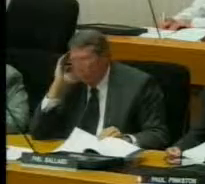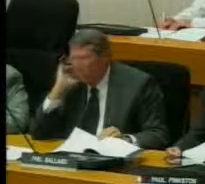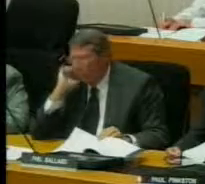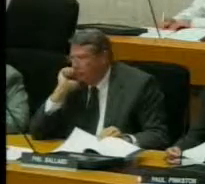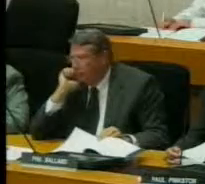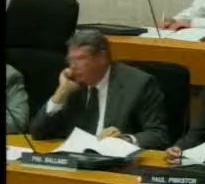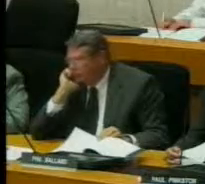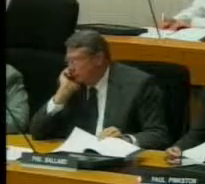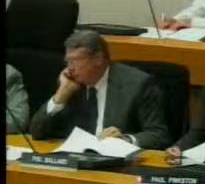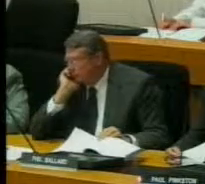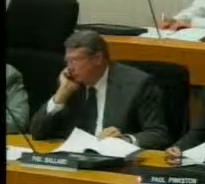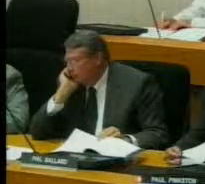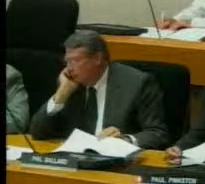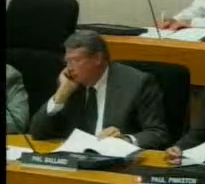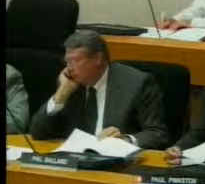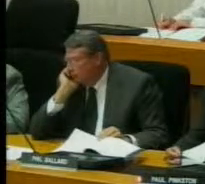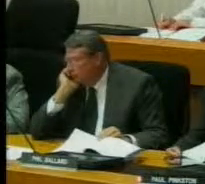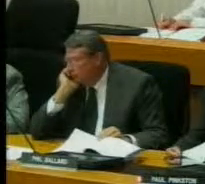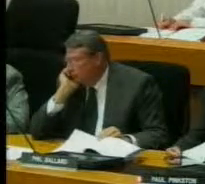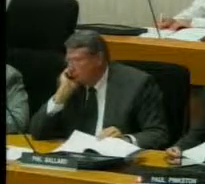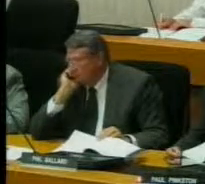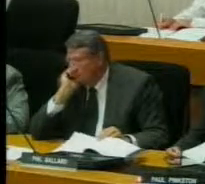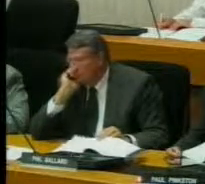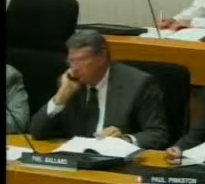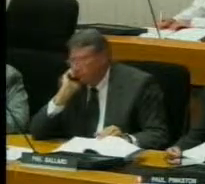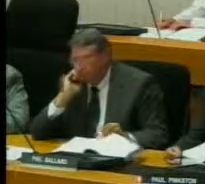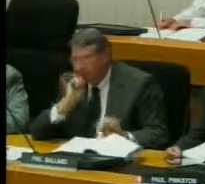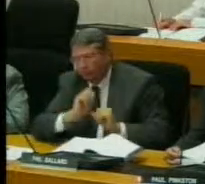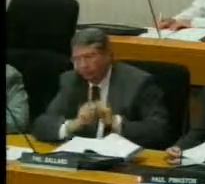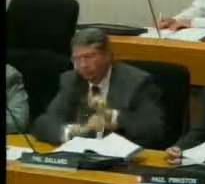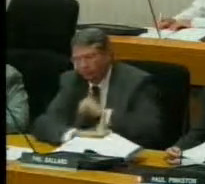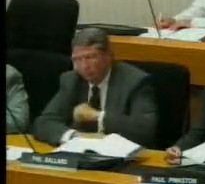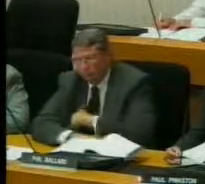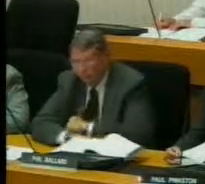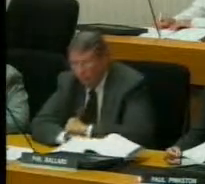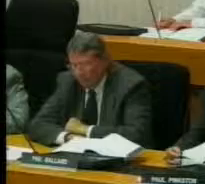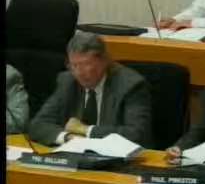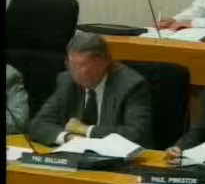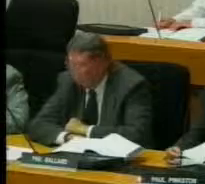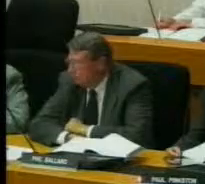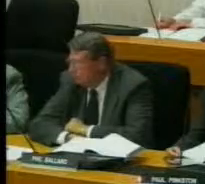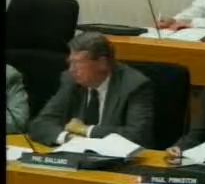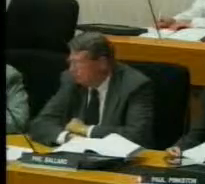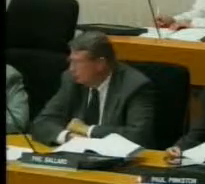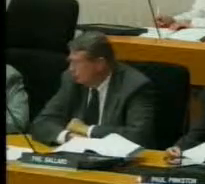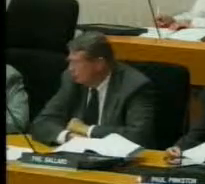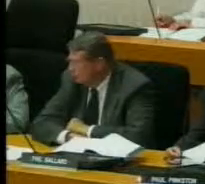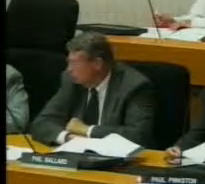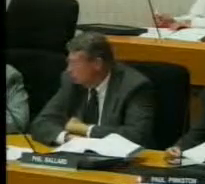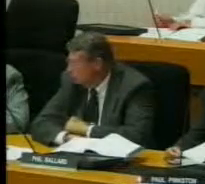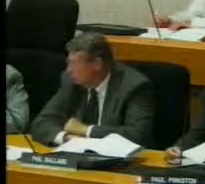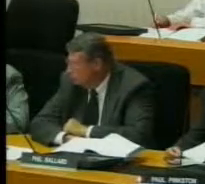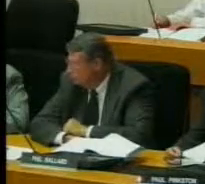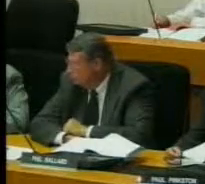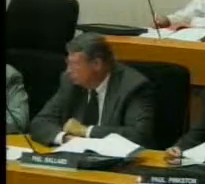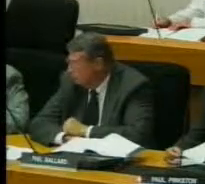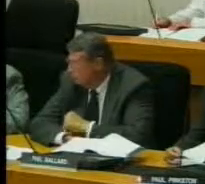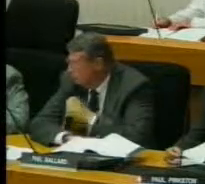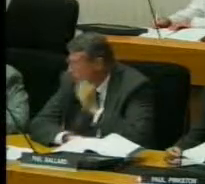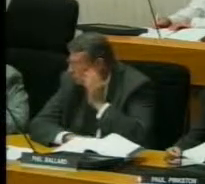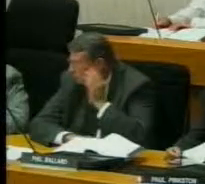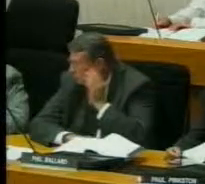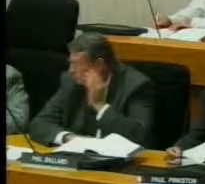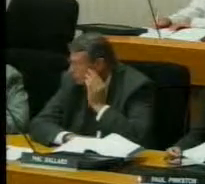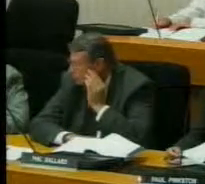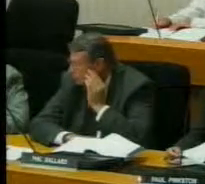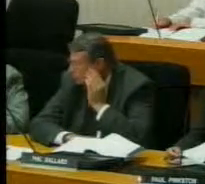RFPs. If these people don't meet the contract, then that property comes back to Knox County. Because the gentleman that we give that RFP